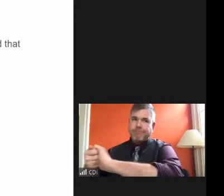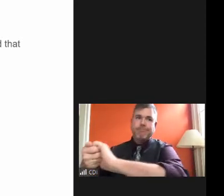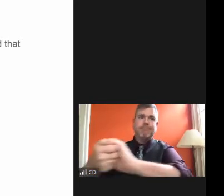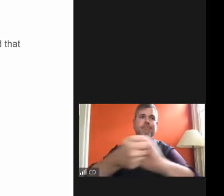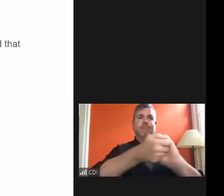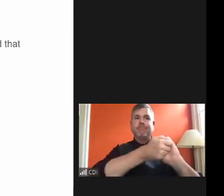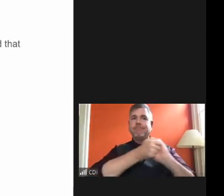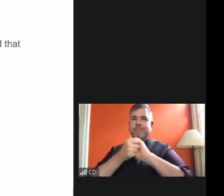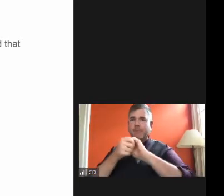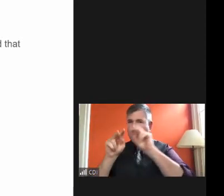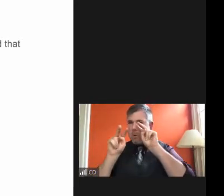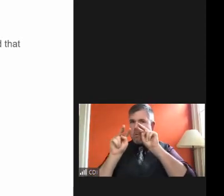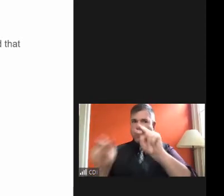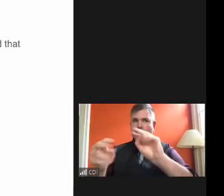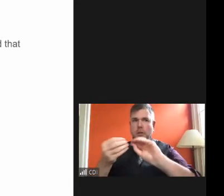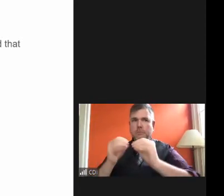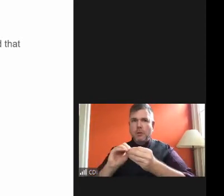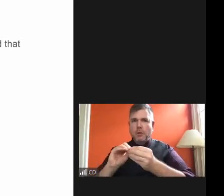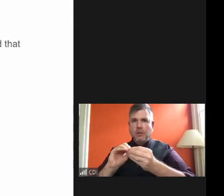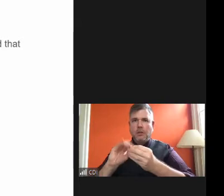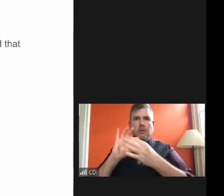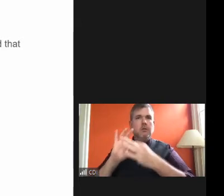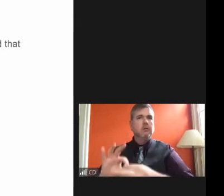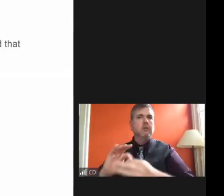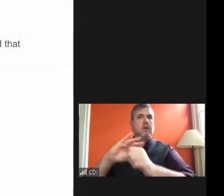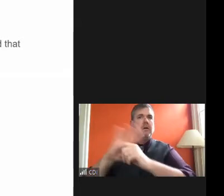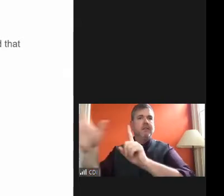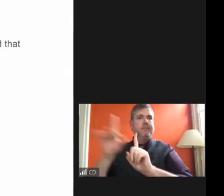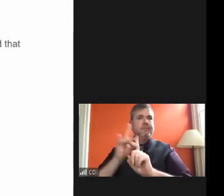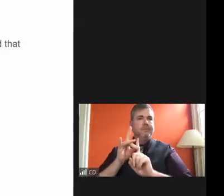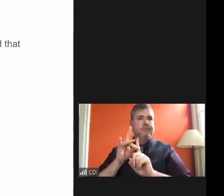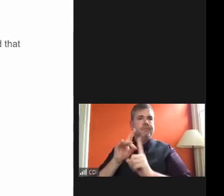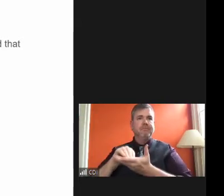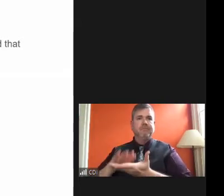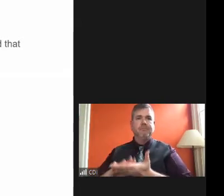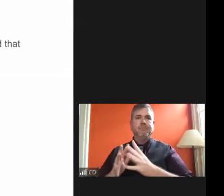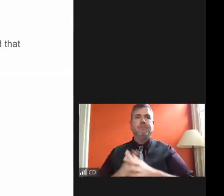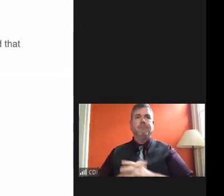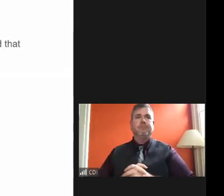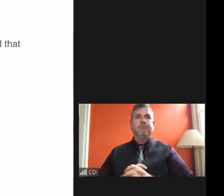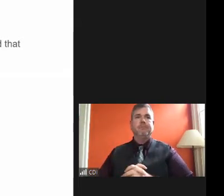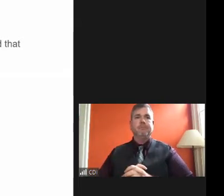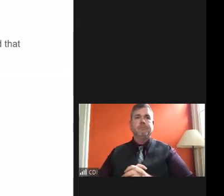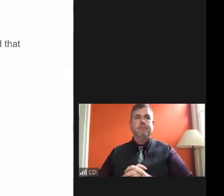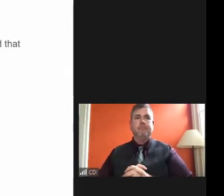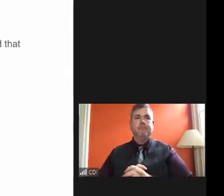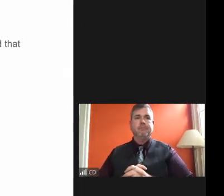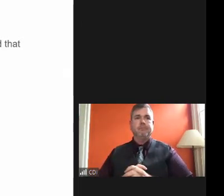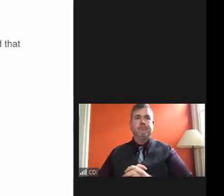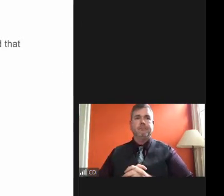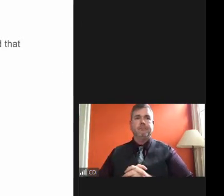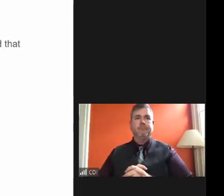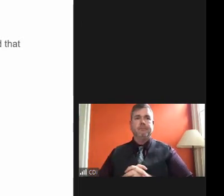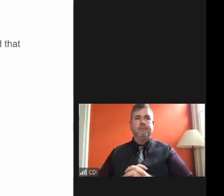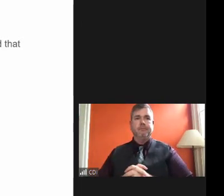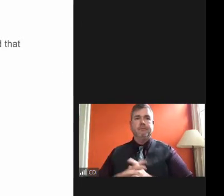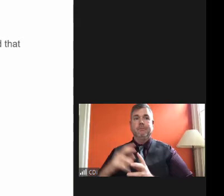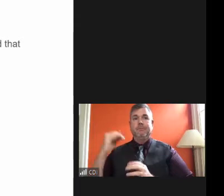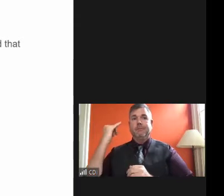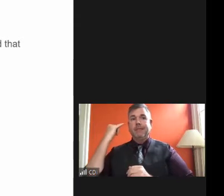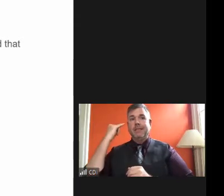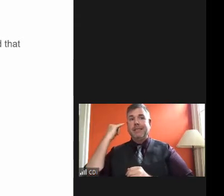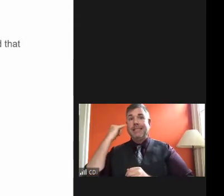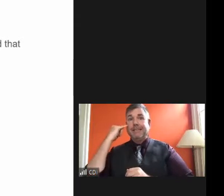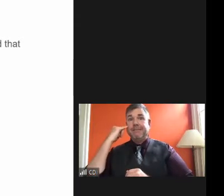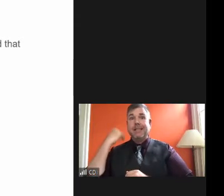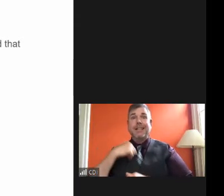as possible. Anything that can be done outdoors can be done more safely outdoors. Recognizing risk,